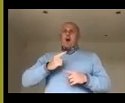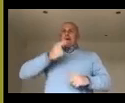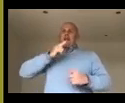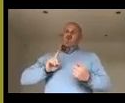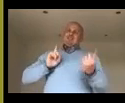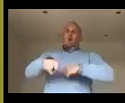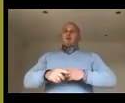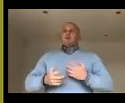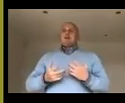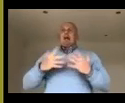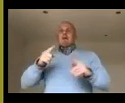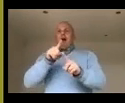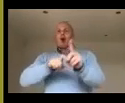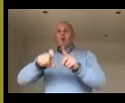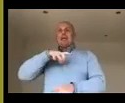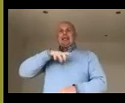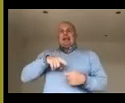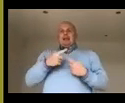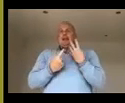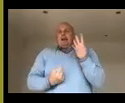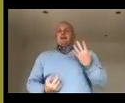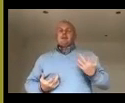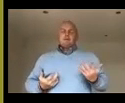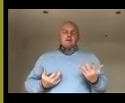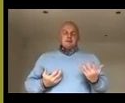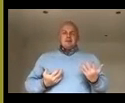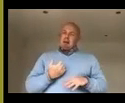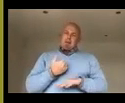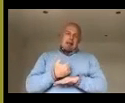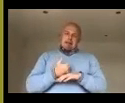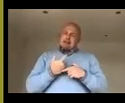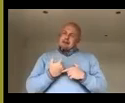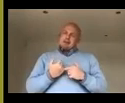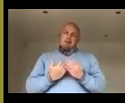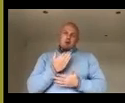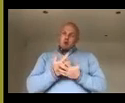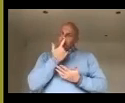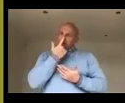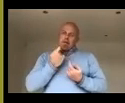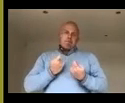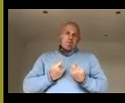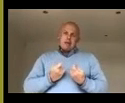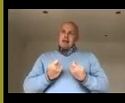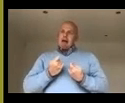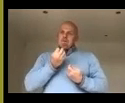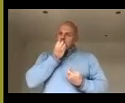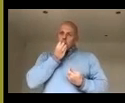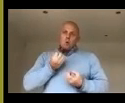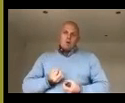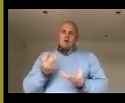immediate needs of their local community, the absolute basics of keeping people fed and keeping people,